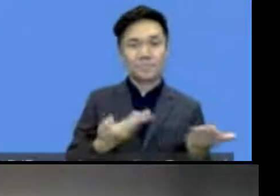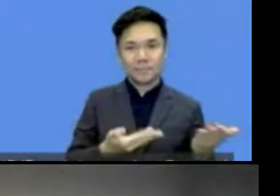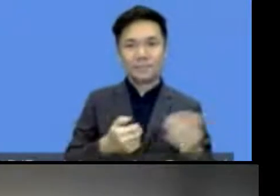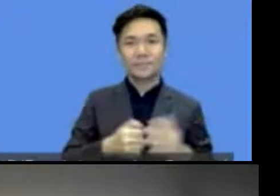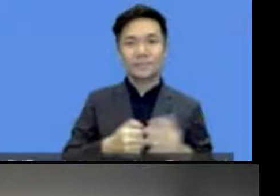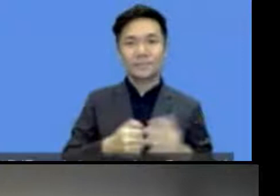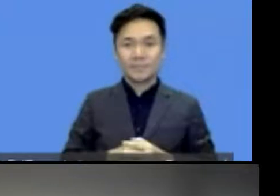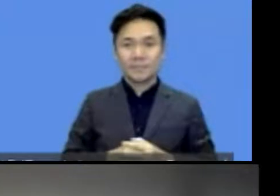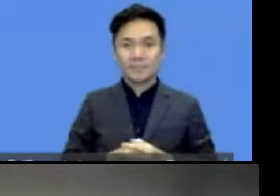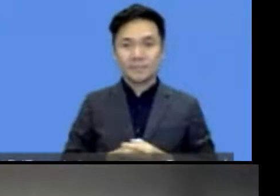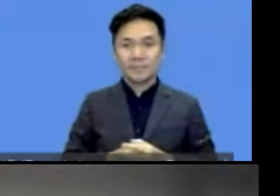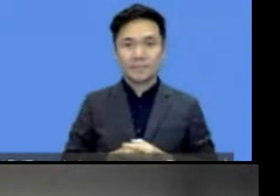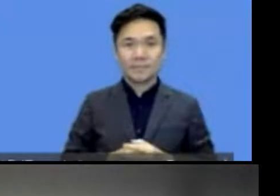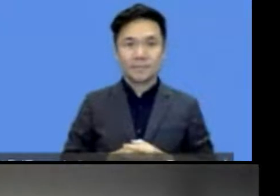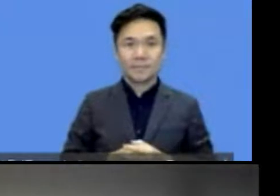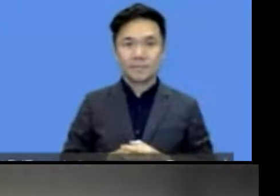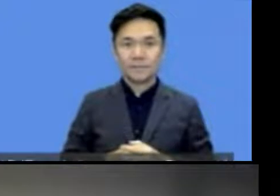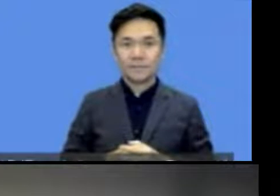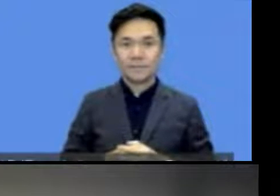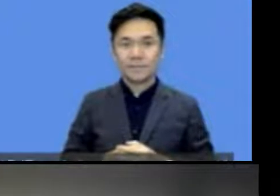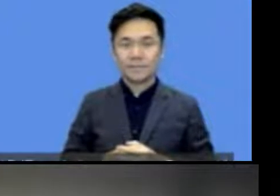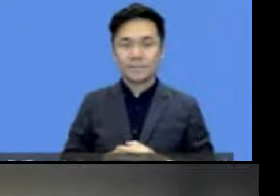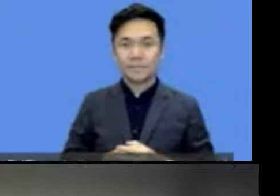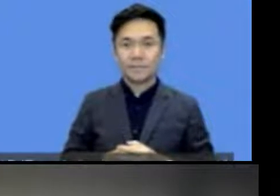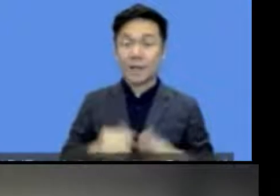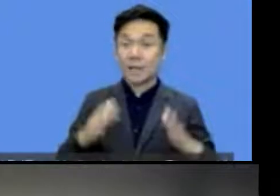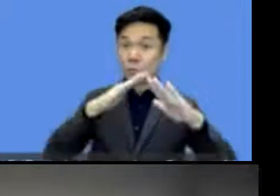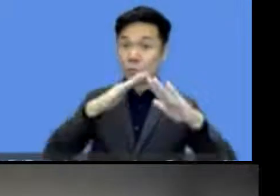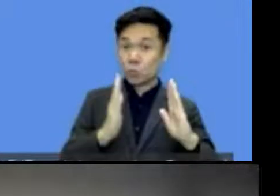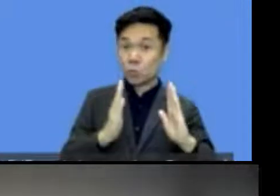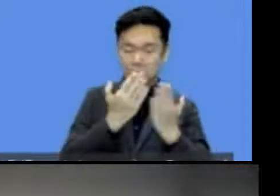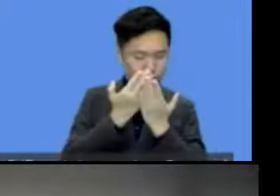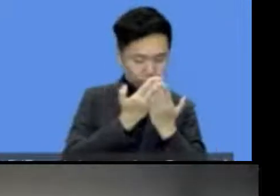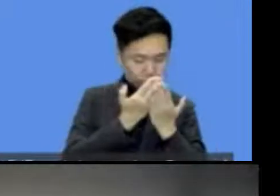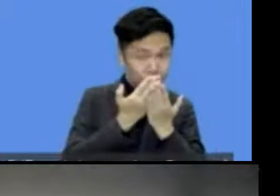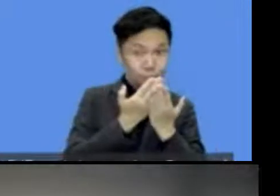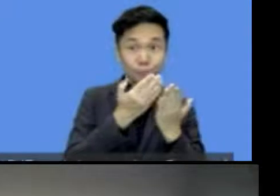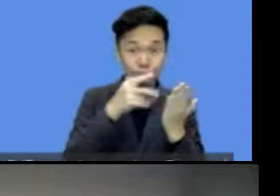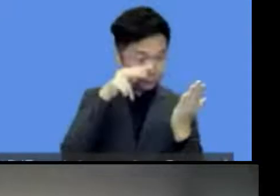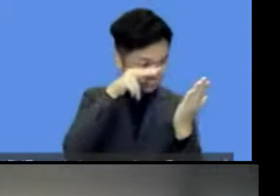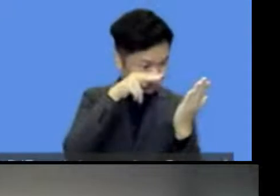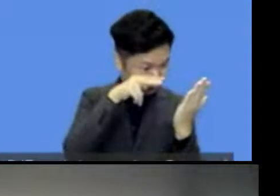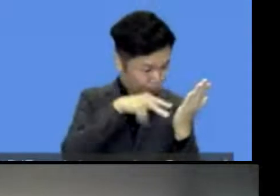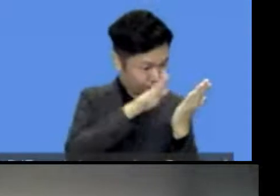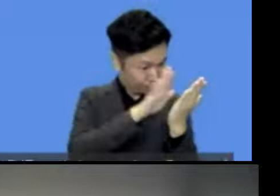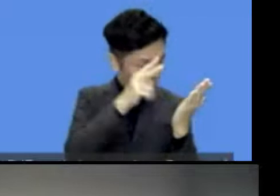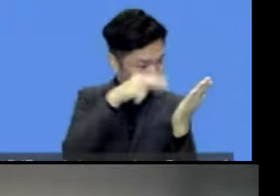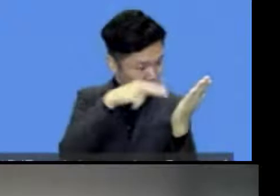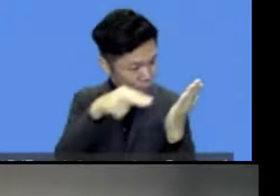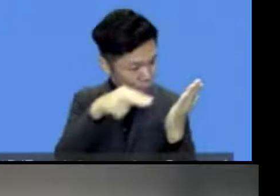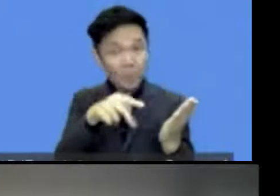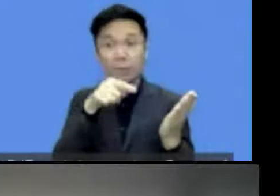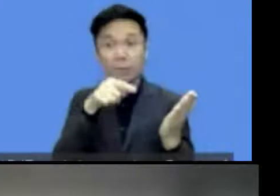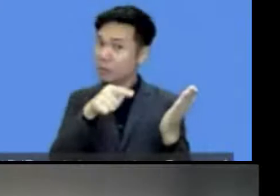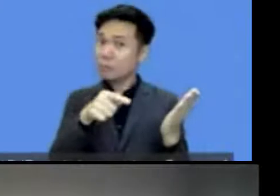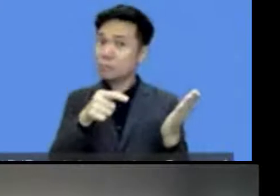So the reading the textbooks is very important for students at all